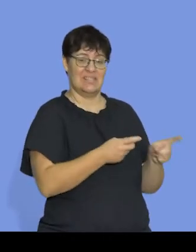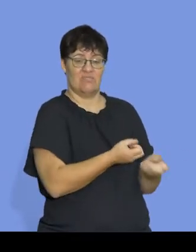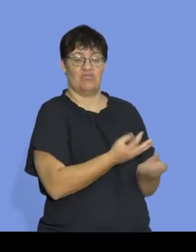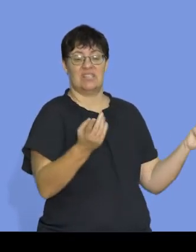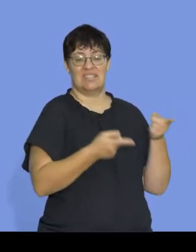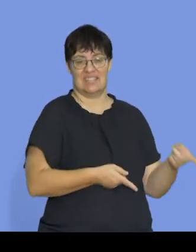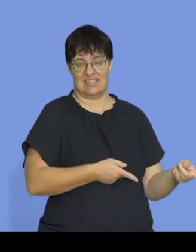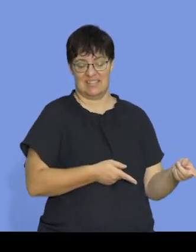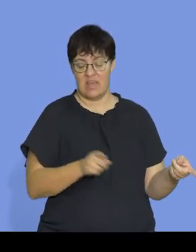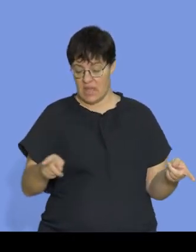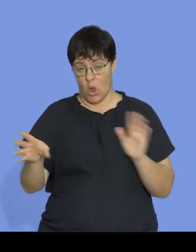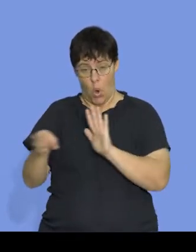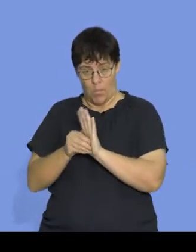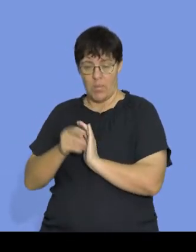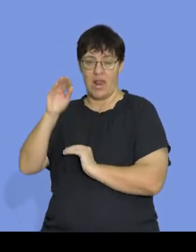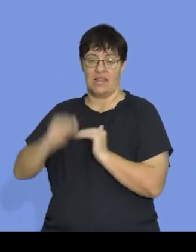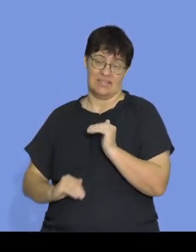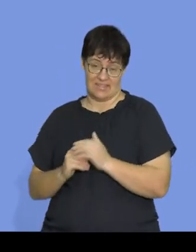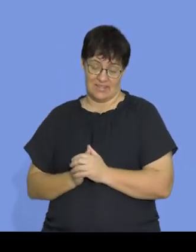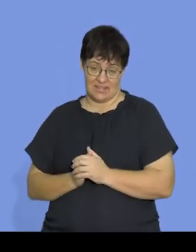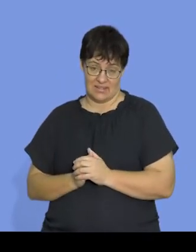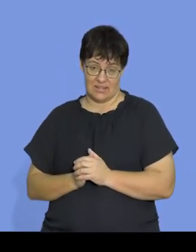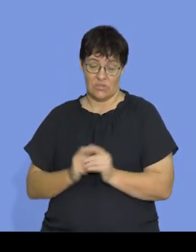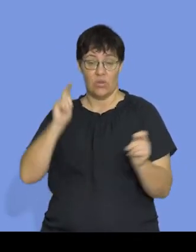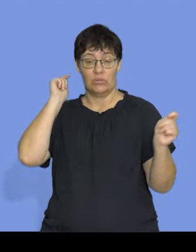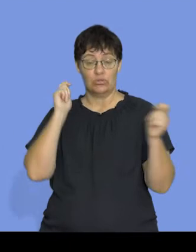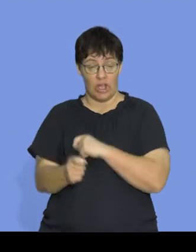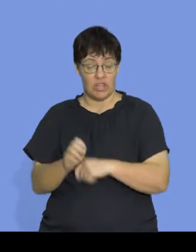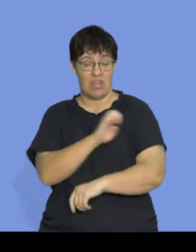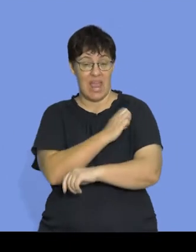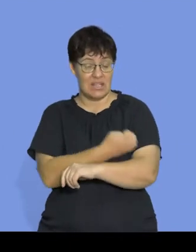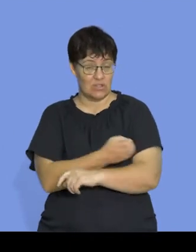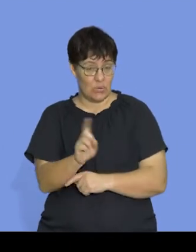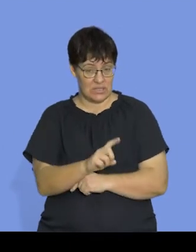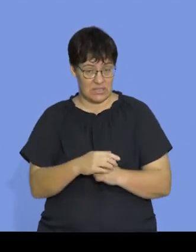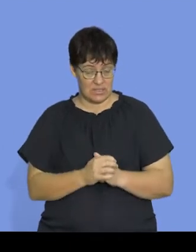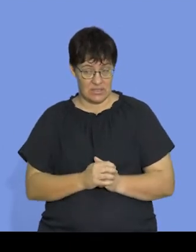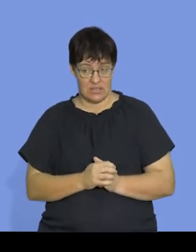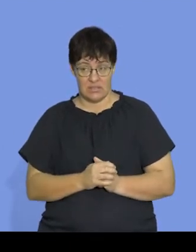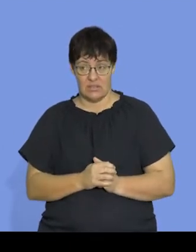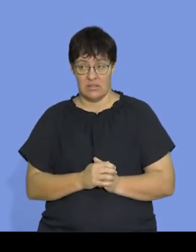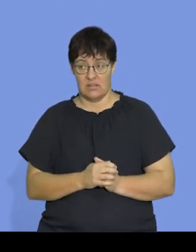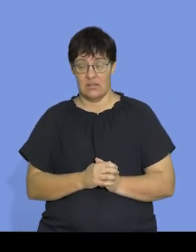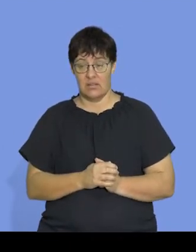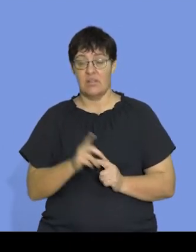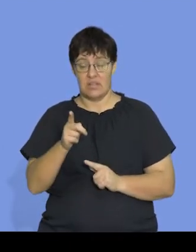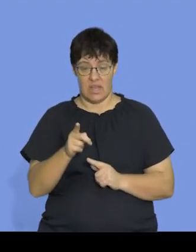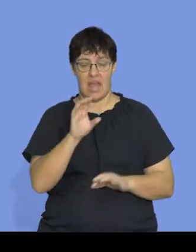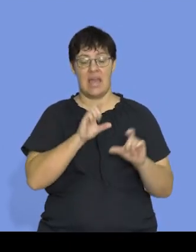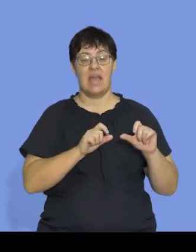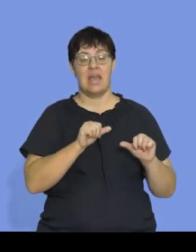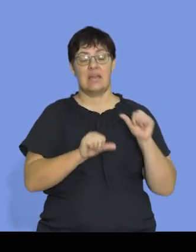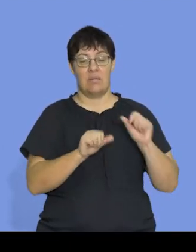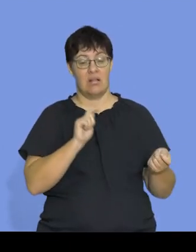than absorbed. So the net change in energy is that ultimately in this chemical reaction, energy is